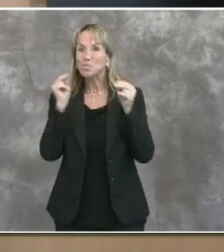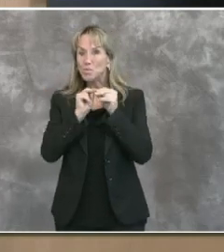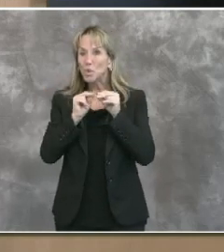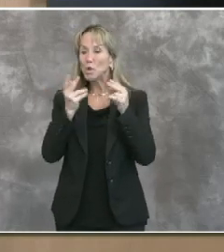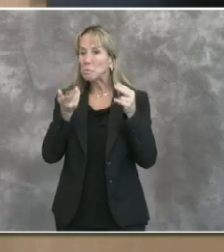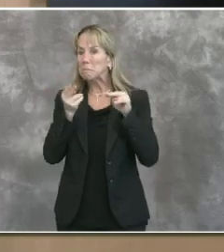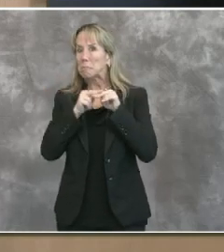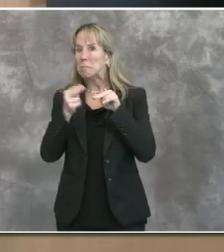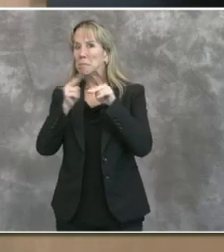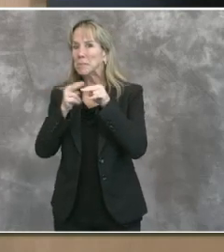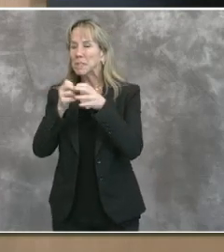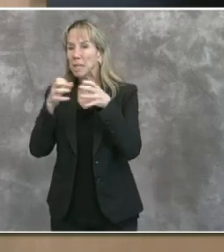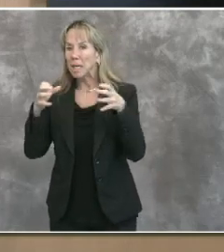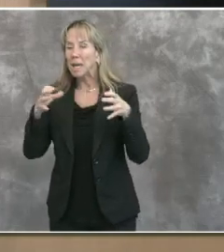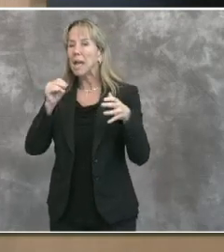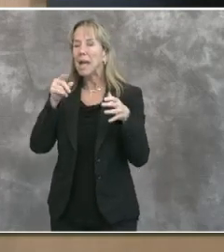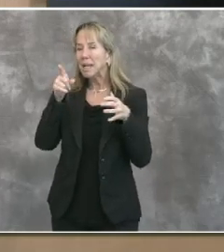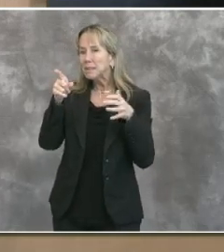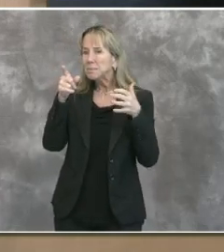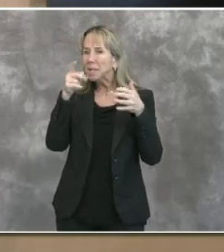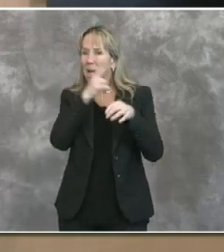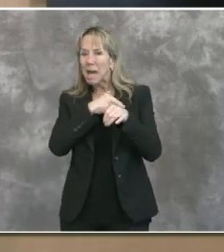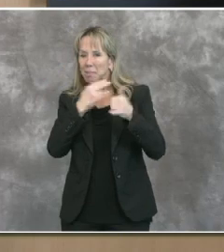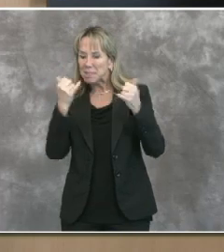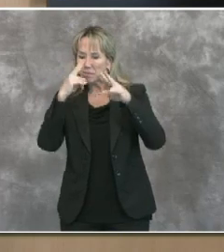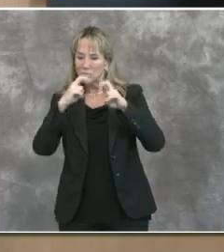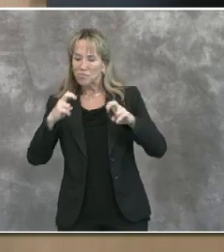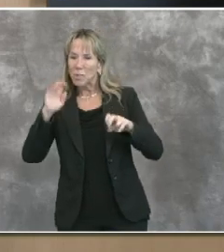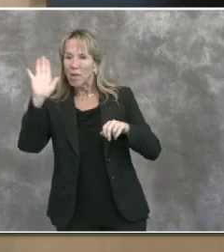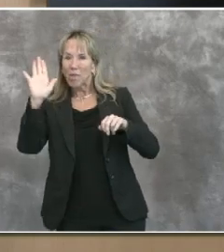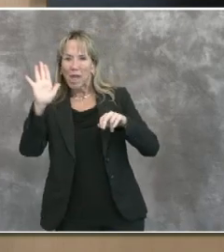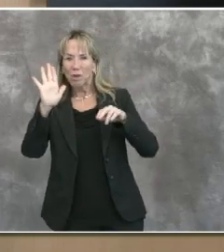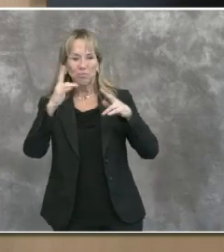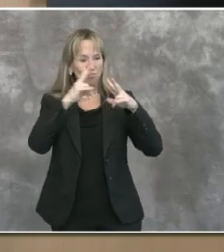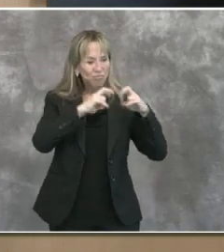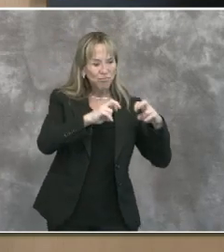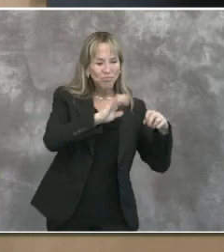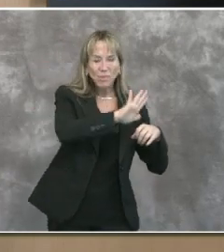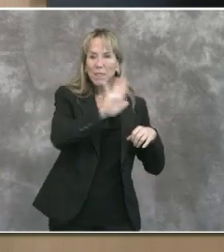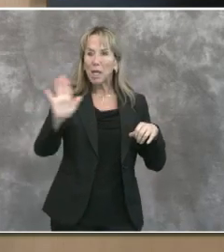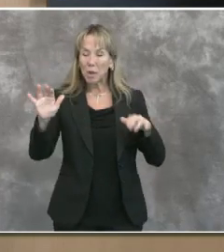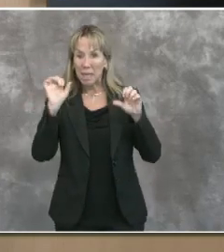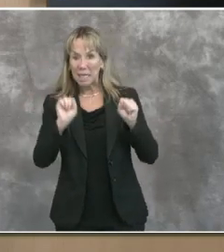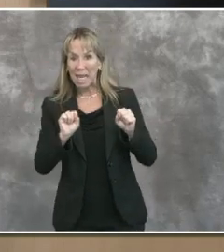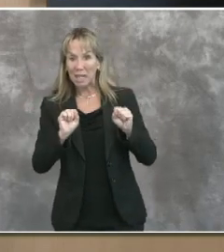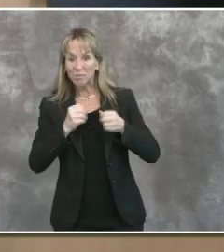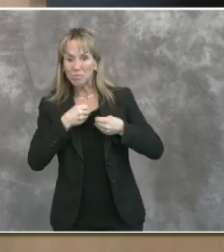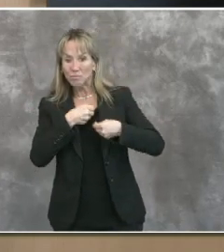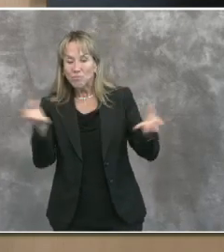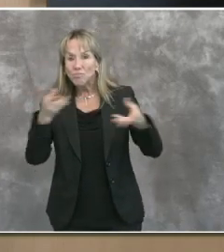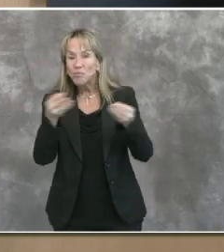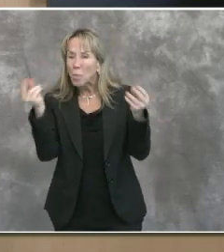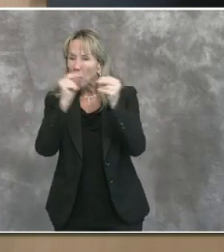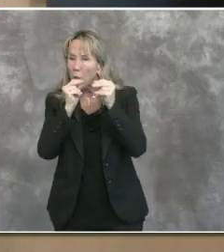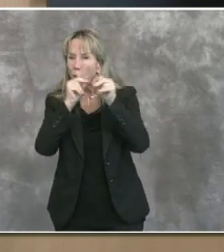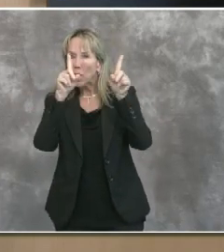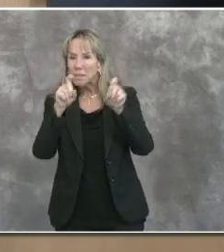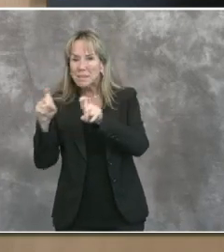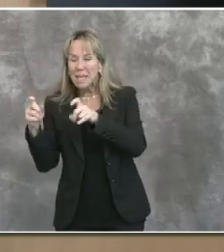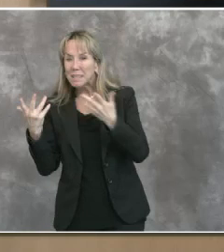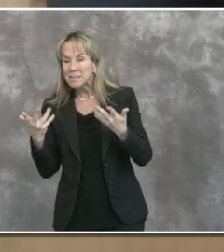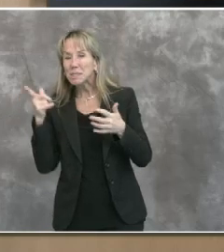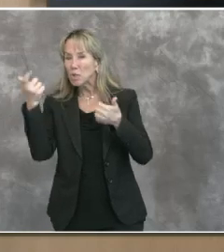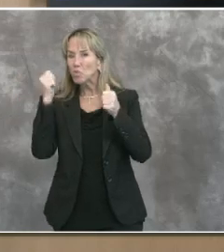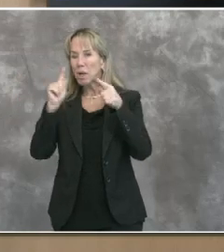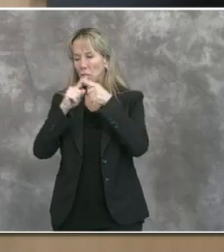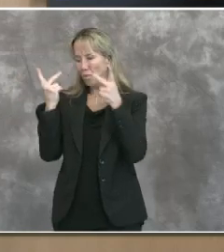their system they can expand that testing. Each system has different priority populations because of who